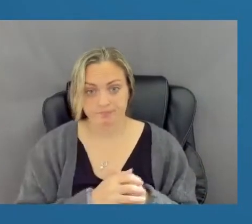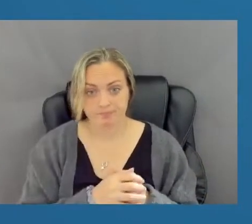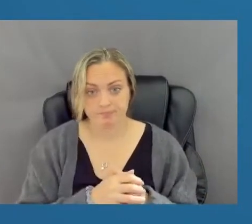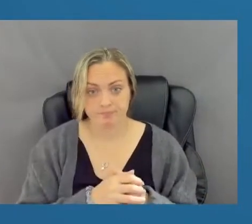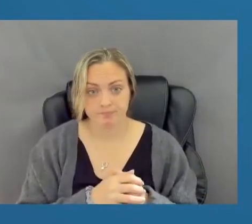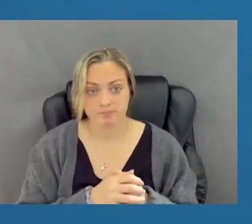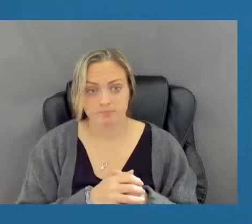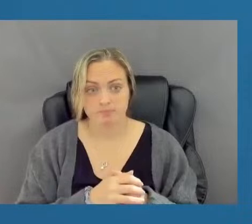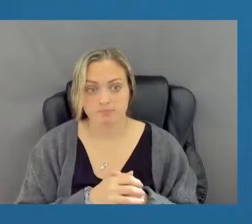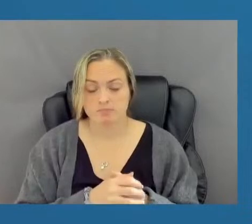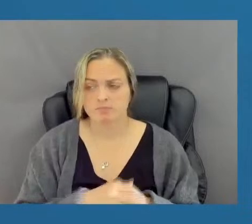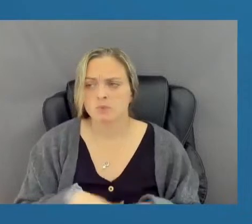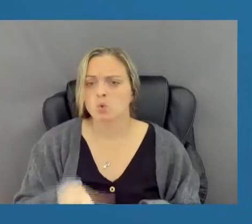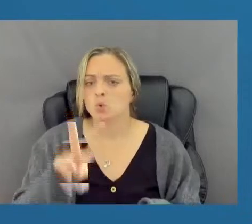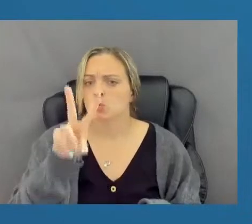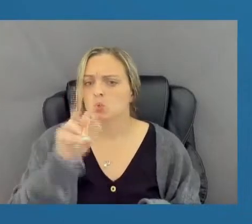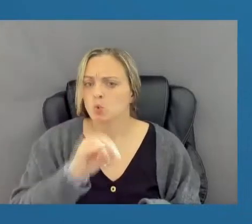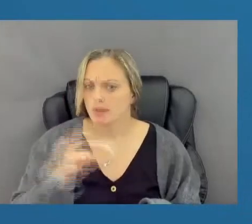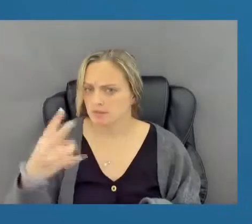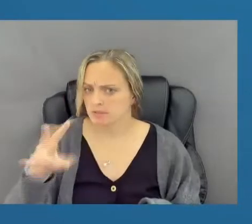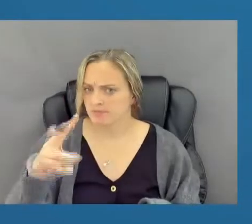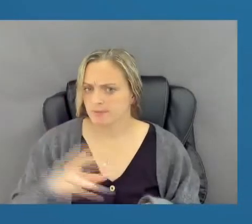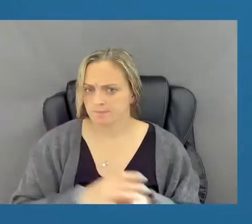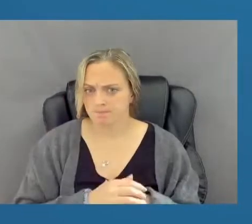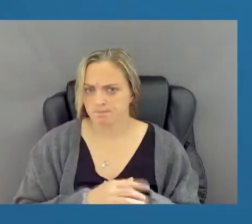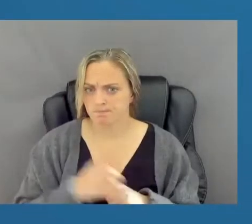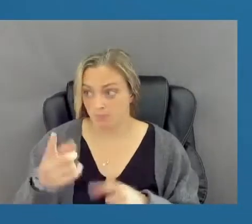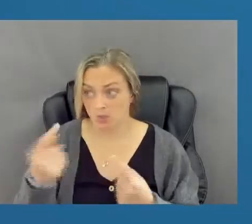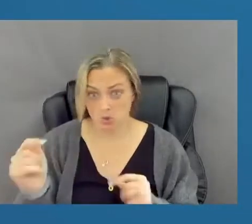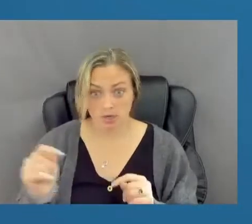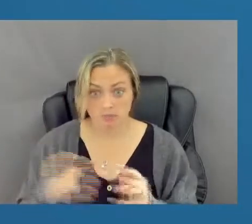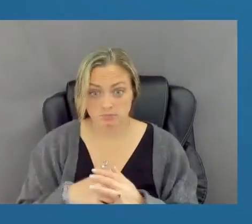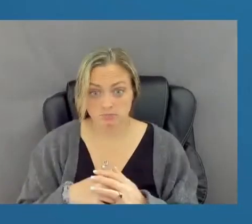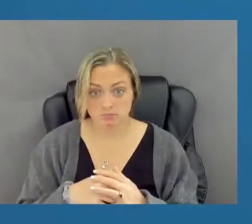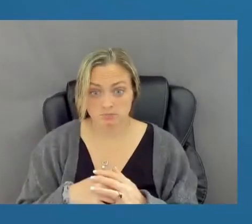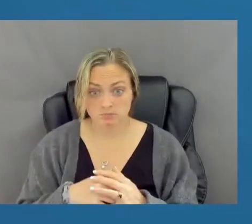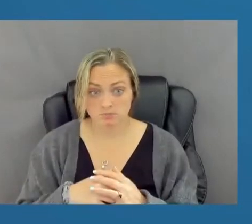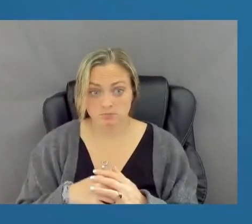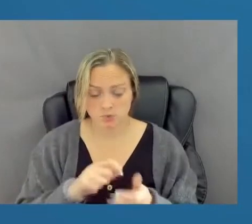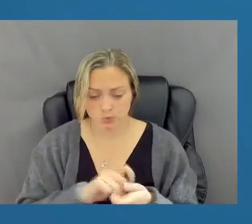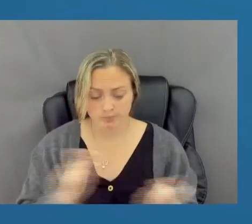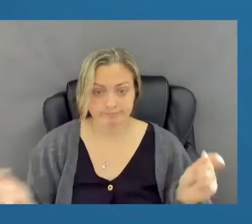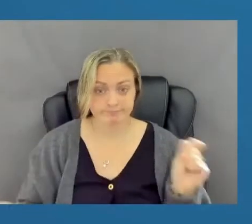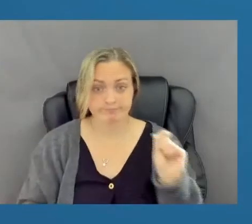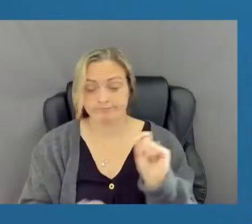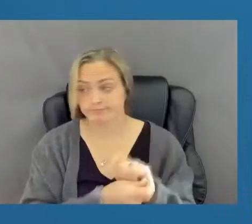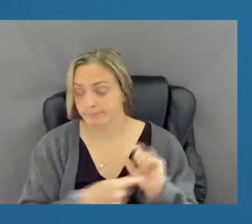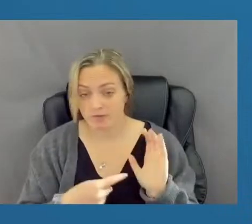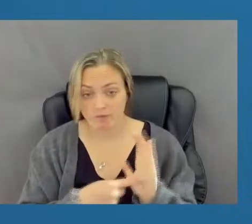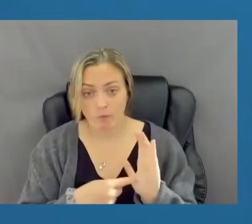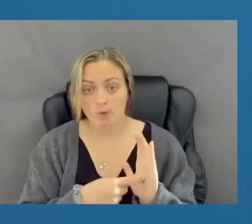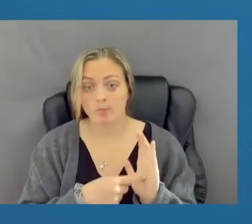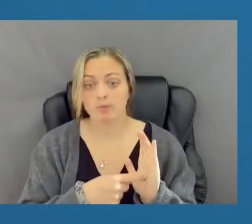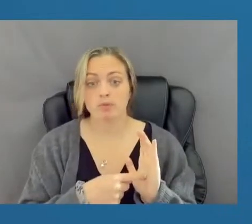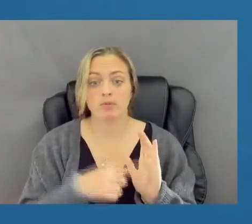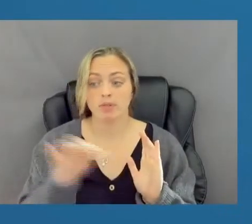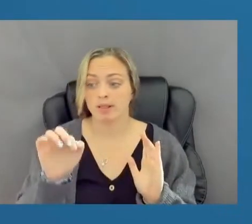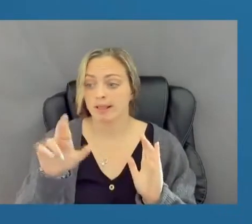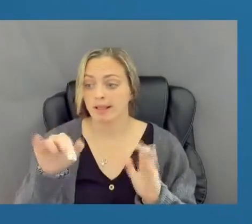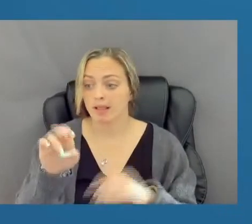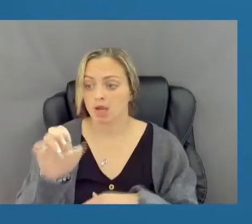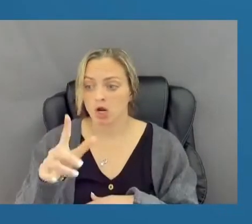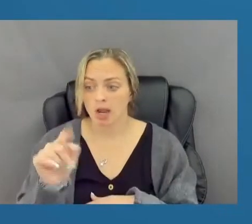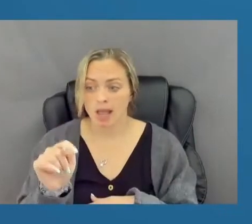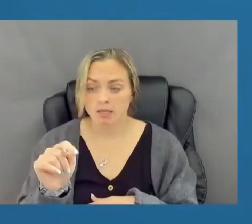in 2017, they tried to repeal the Affordable Care Act. And similar to what happened